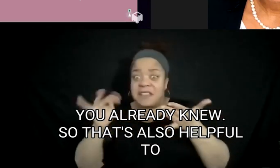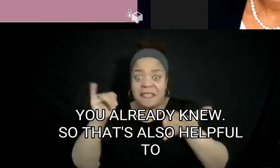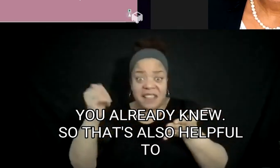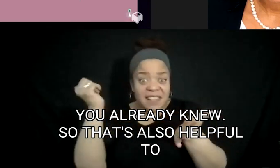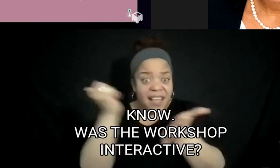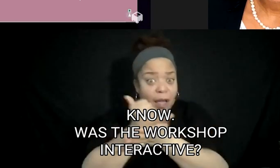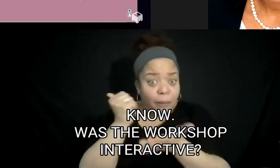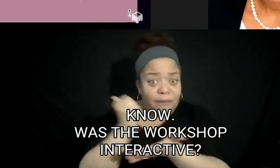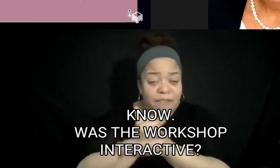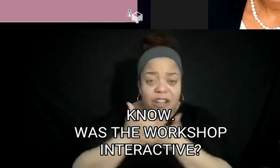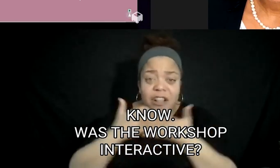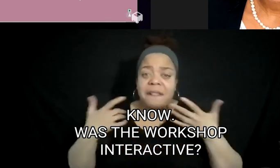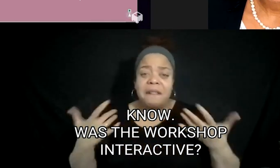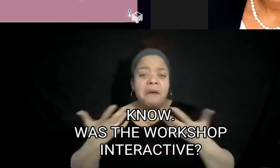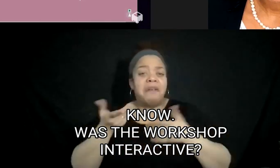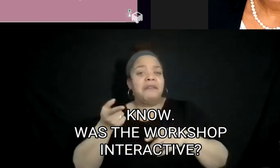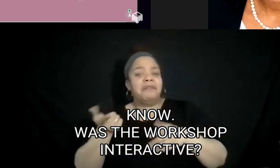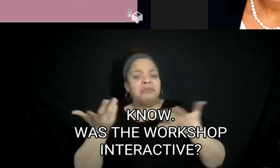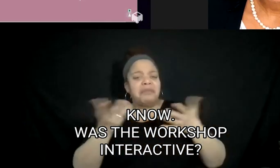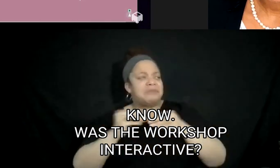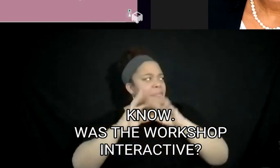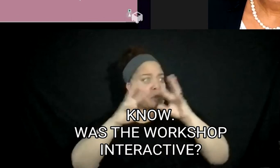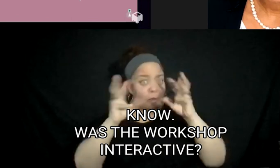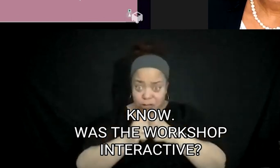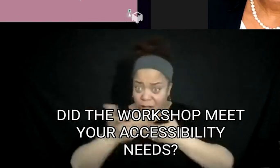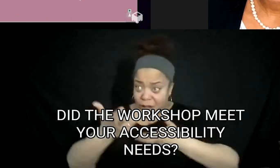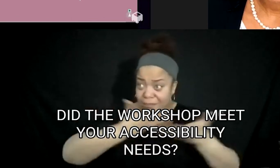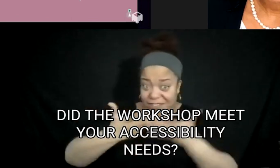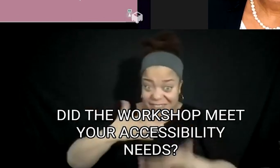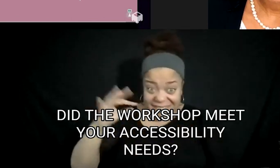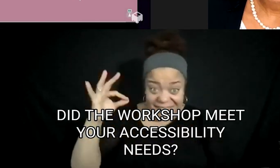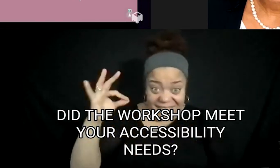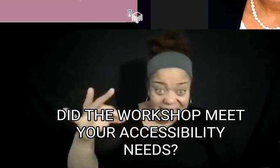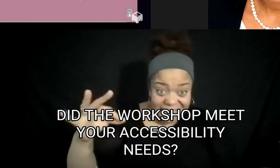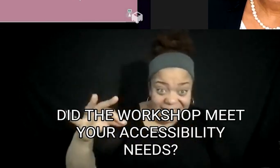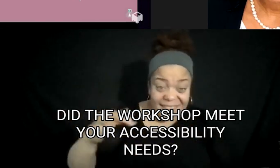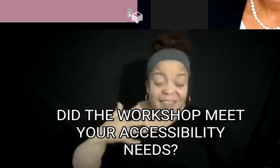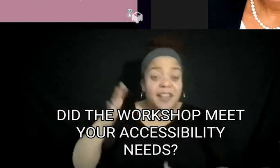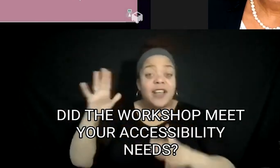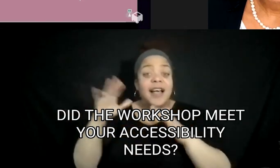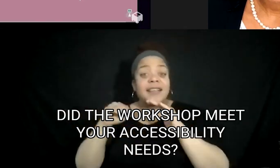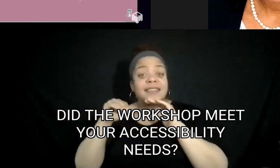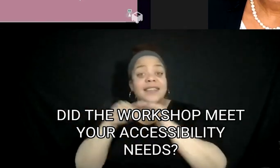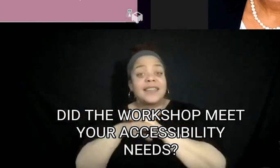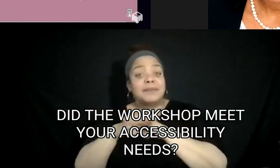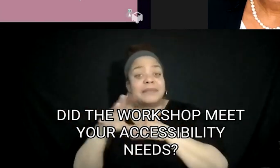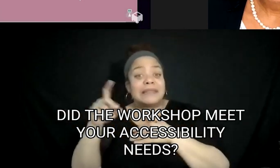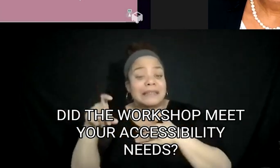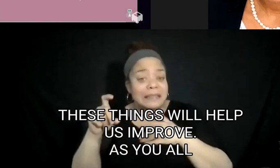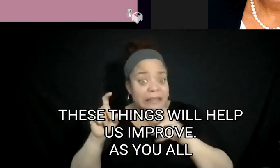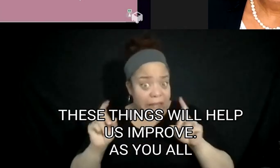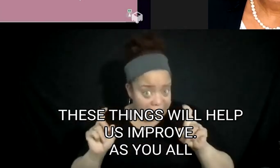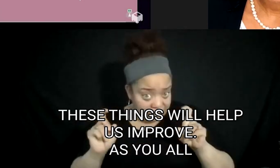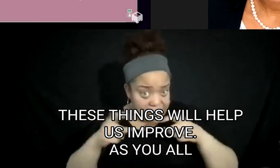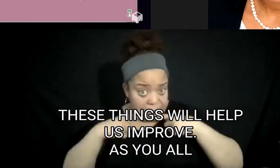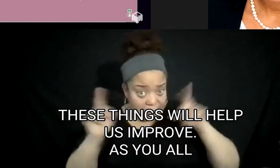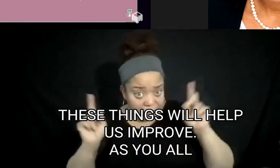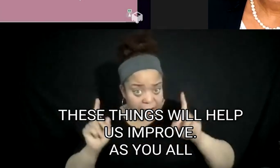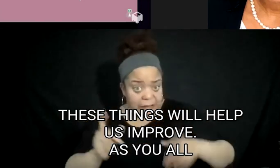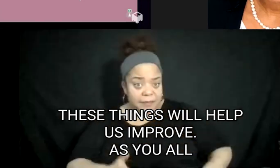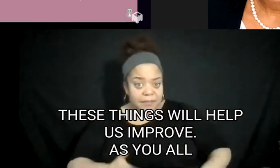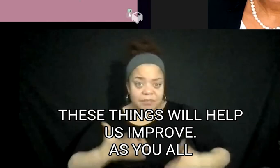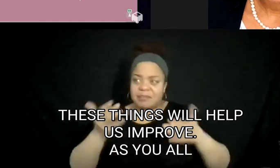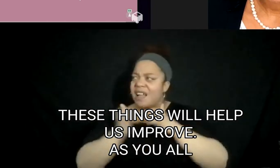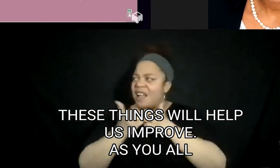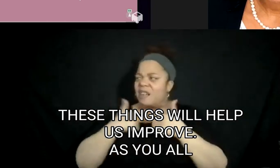things will help us improve. As y'all are doing that, I want to take the time to also thank you for hanging with me today.